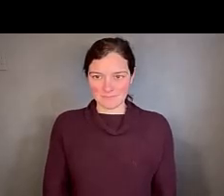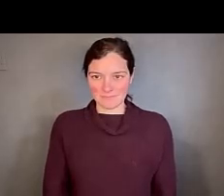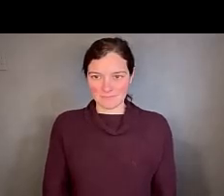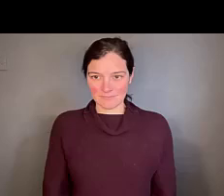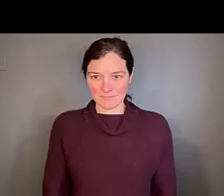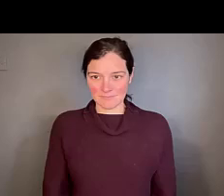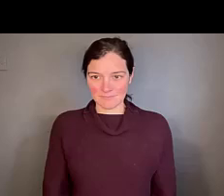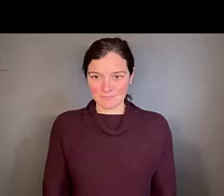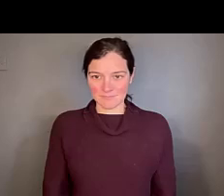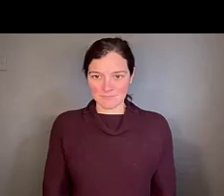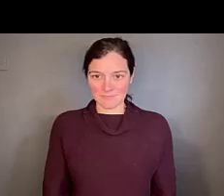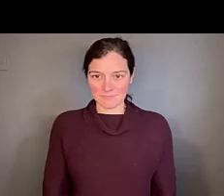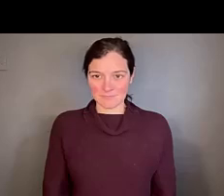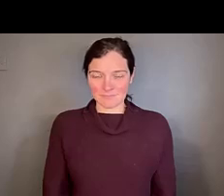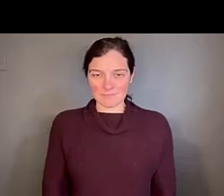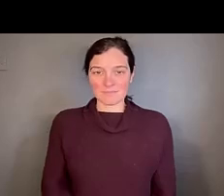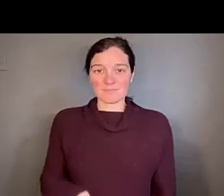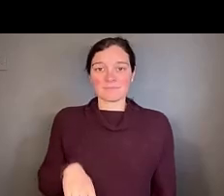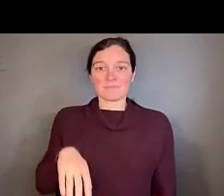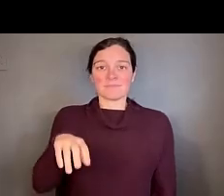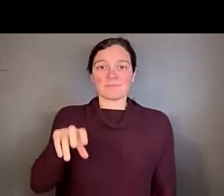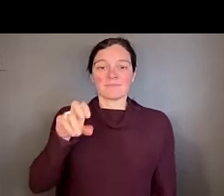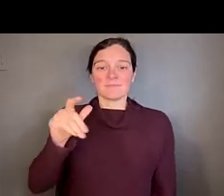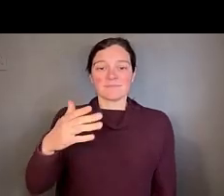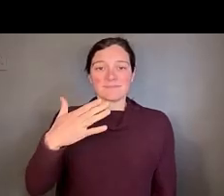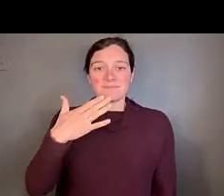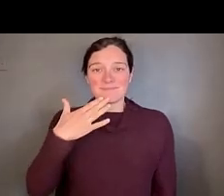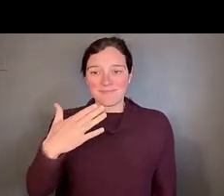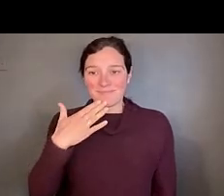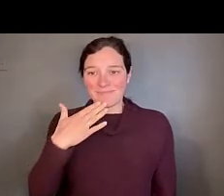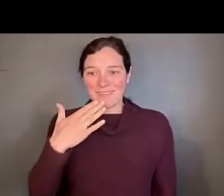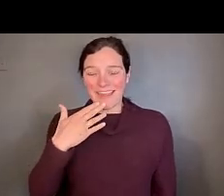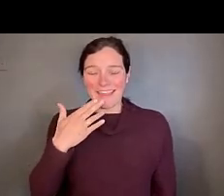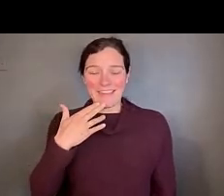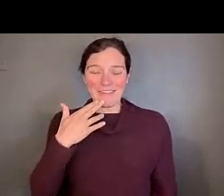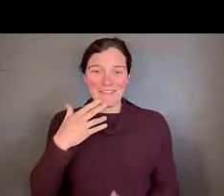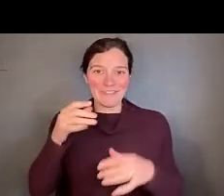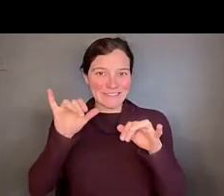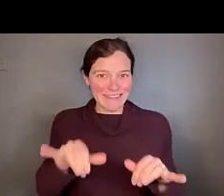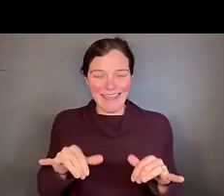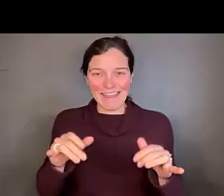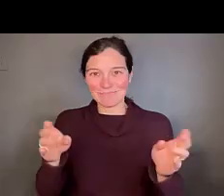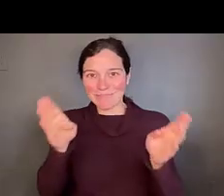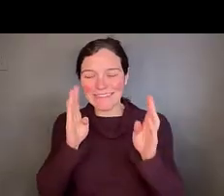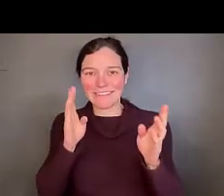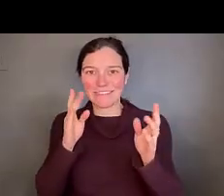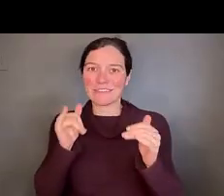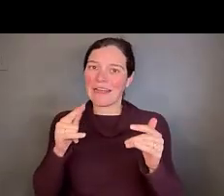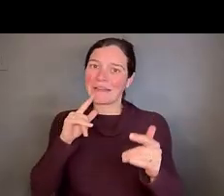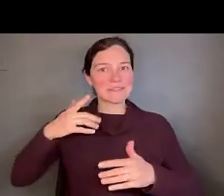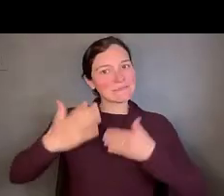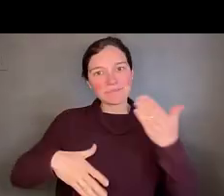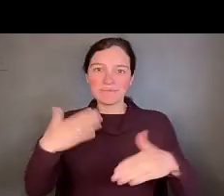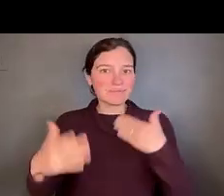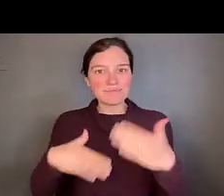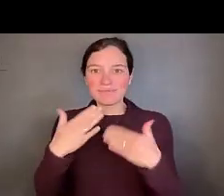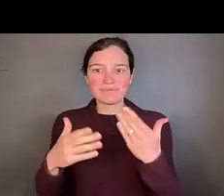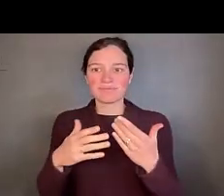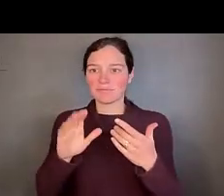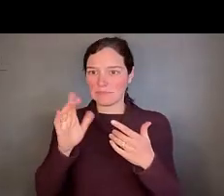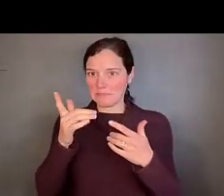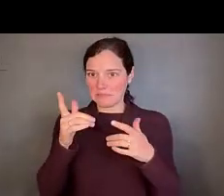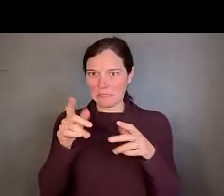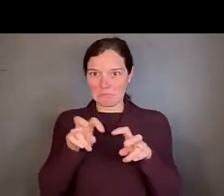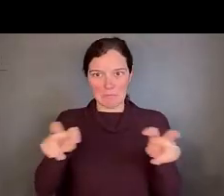So thank you all for hanging in. This is where the rubber's going to meet the road a little bit. And so looks like we have